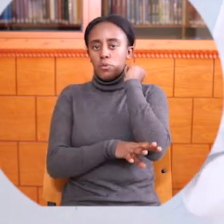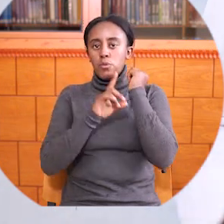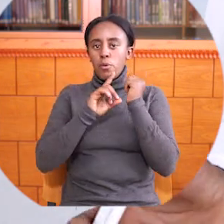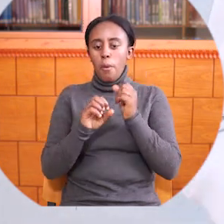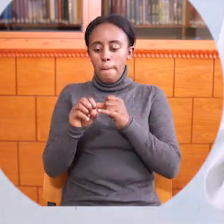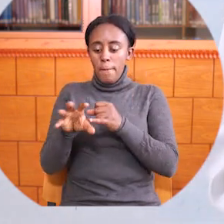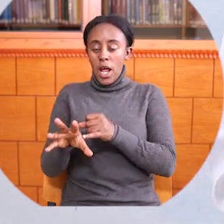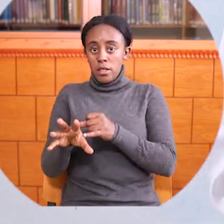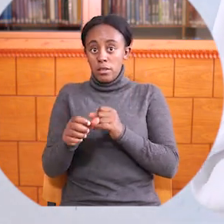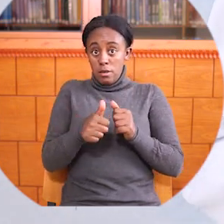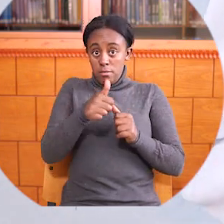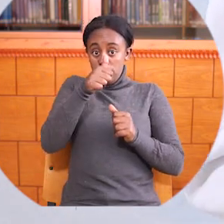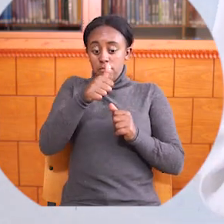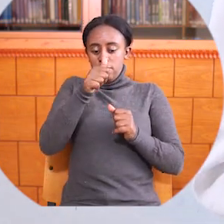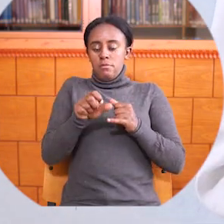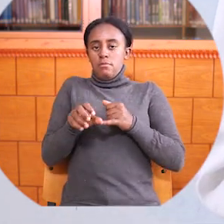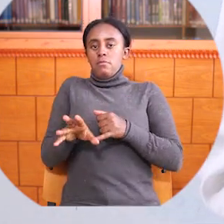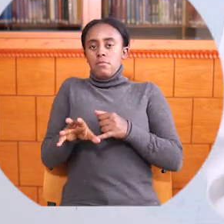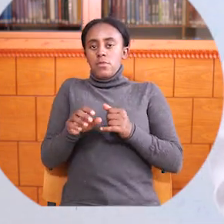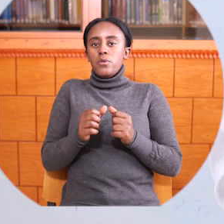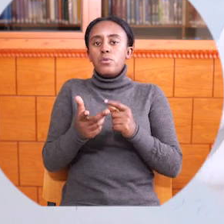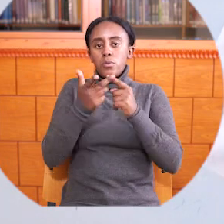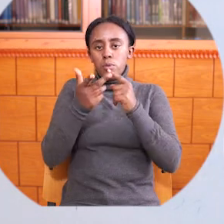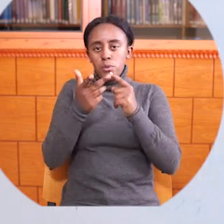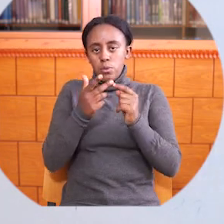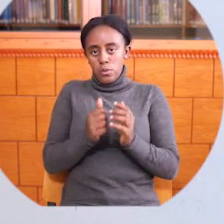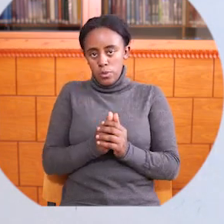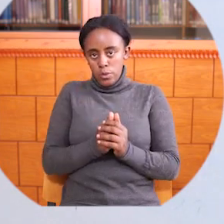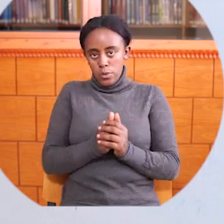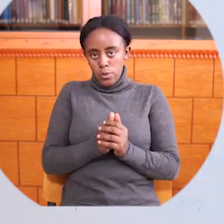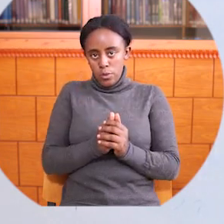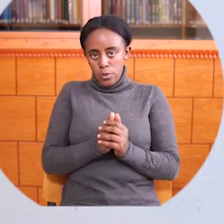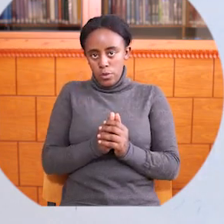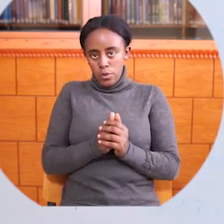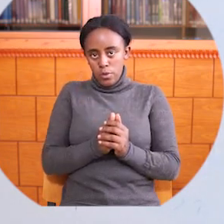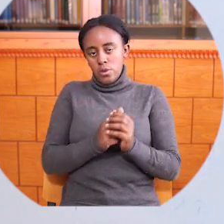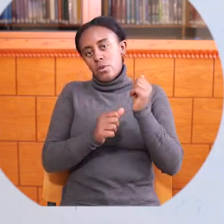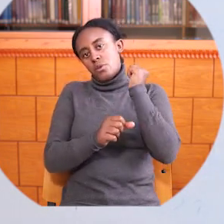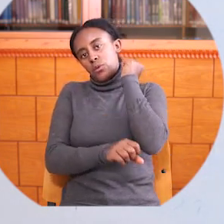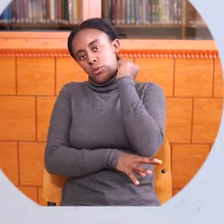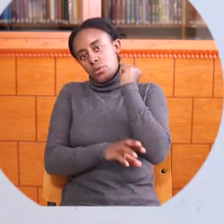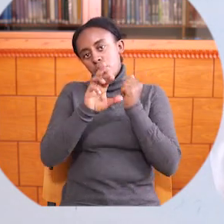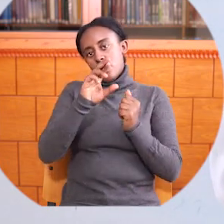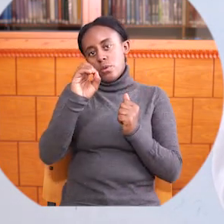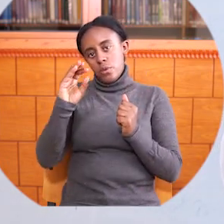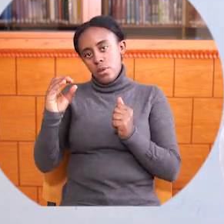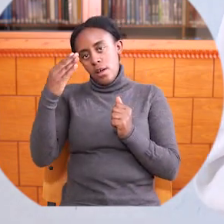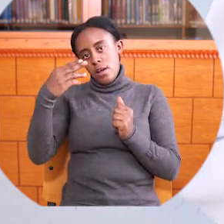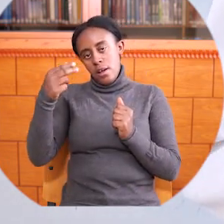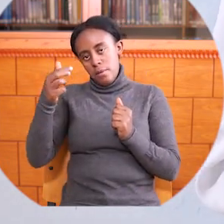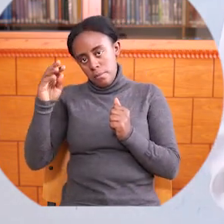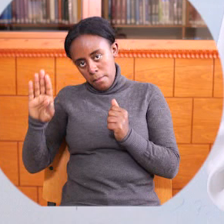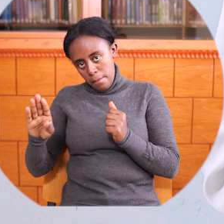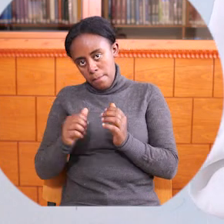branched from the main root. And the third one is root hair. Root hair is